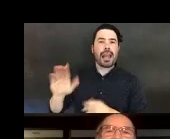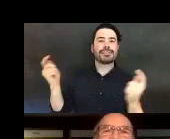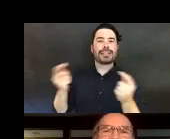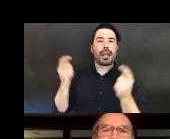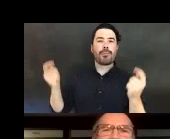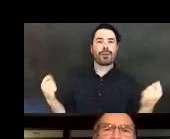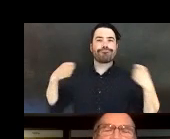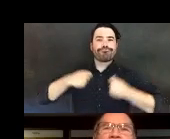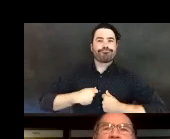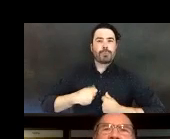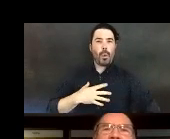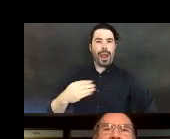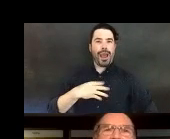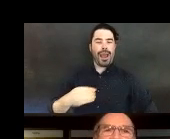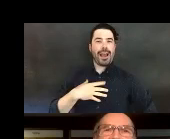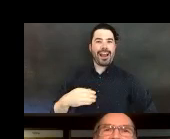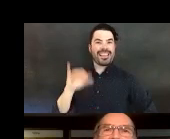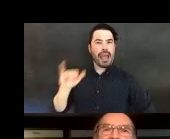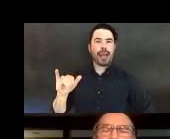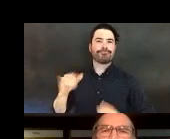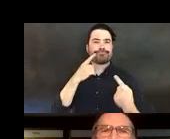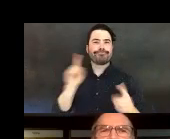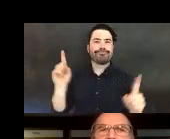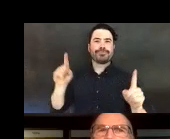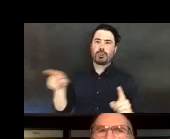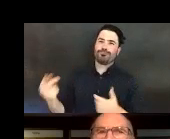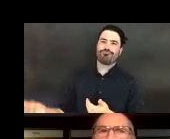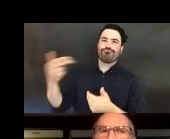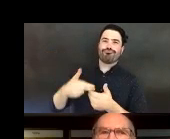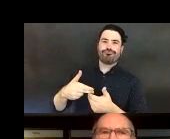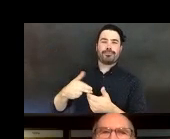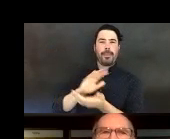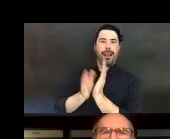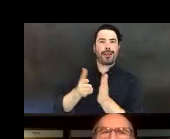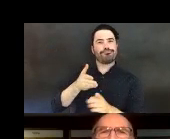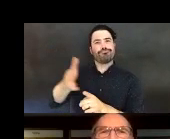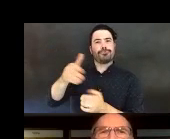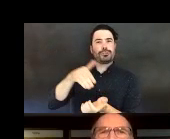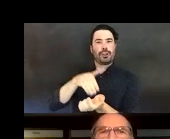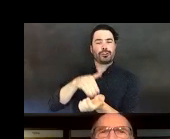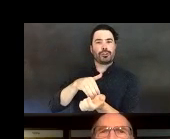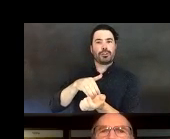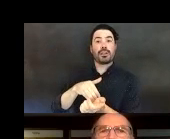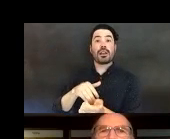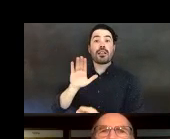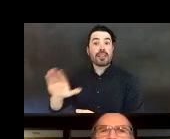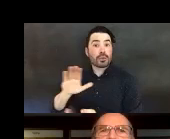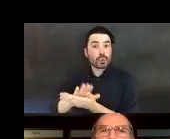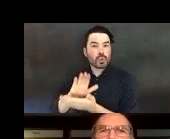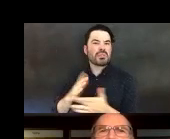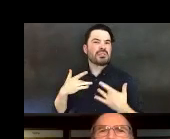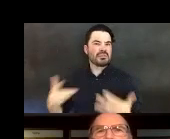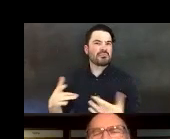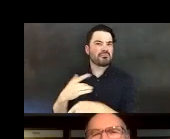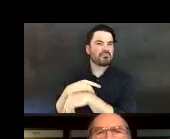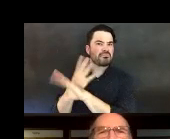usually bring people into the profession. The curriculum is largely virtual, but on average, one person